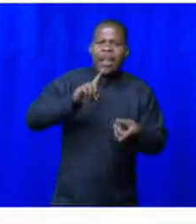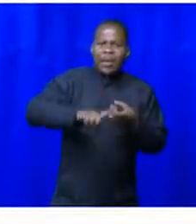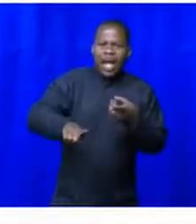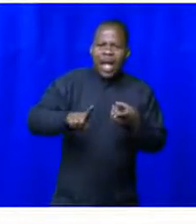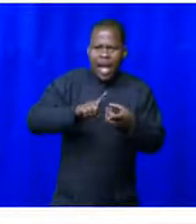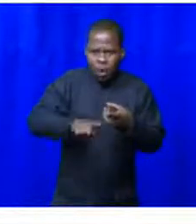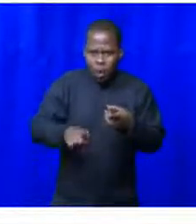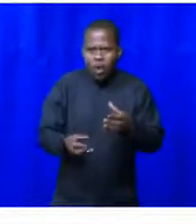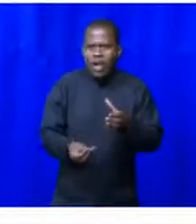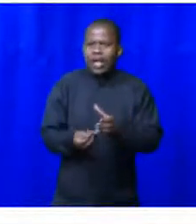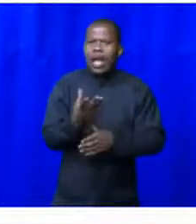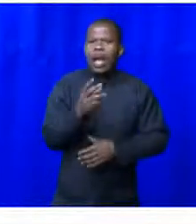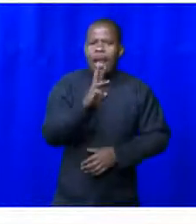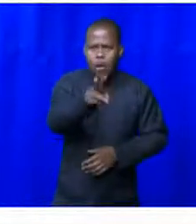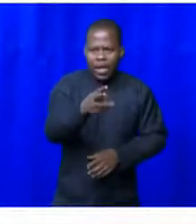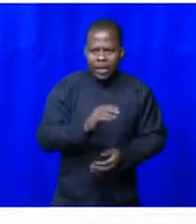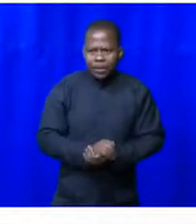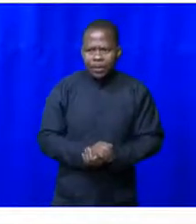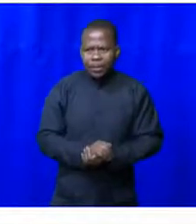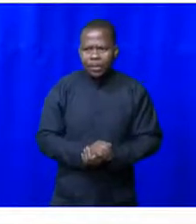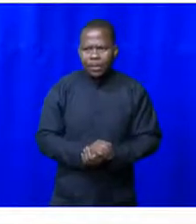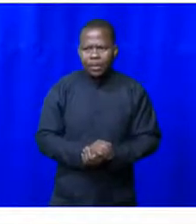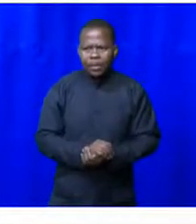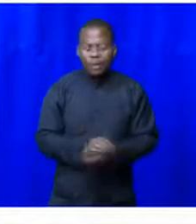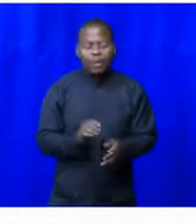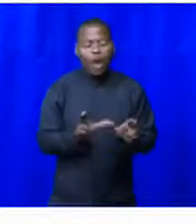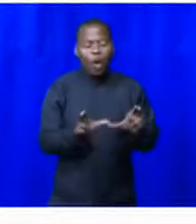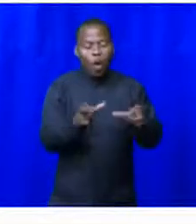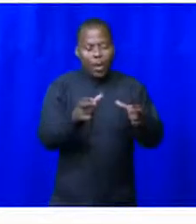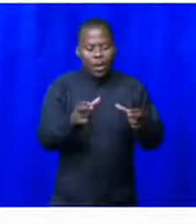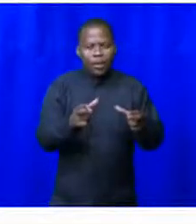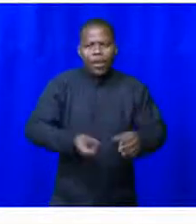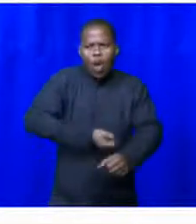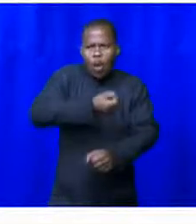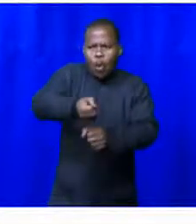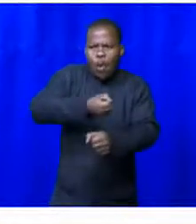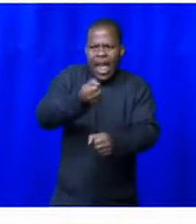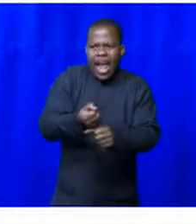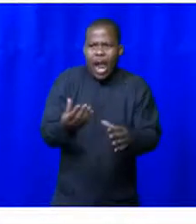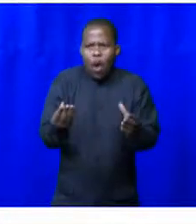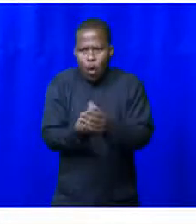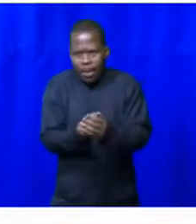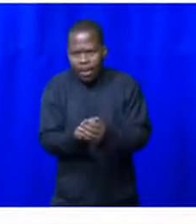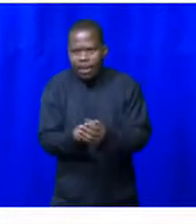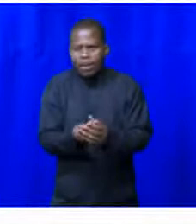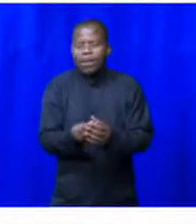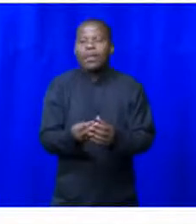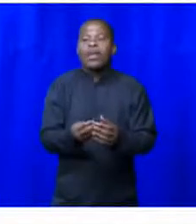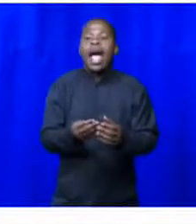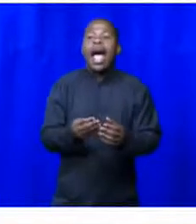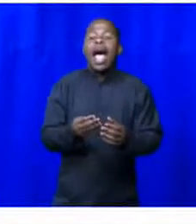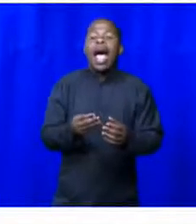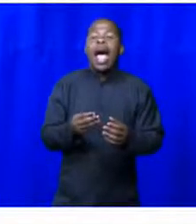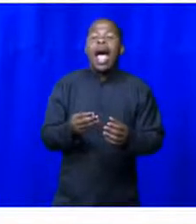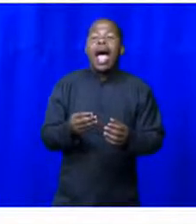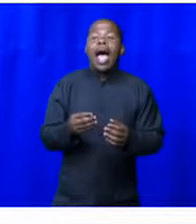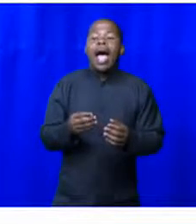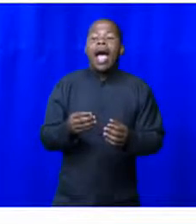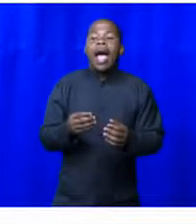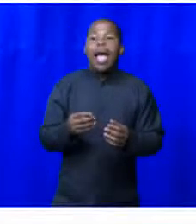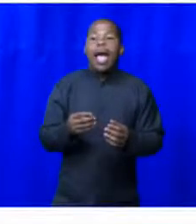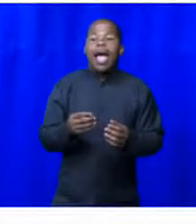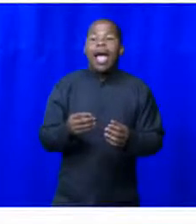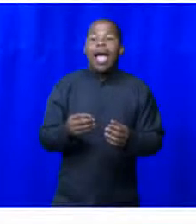ngaphandle kwaleli komiti. Committee is currently working in collaboration with Cheshire Homes to host